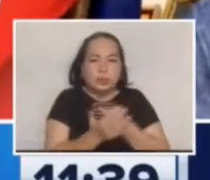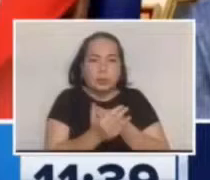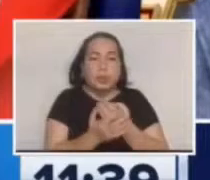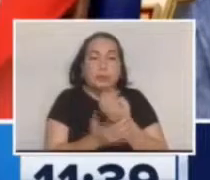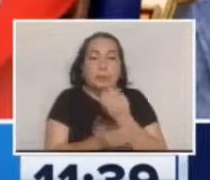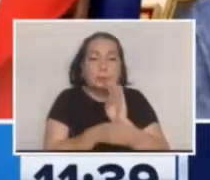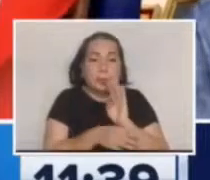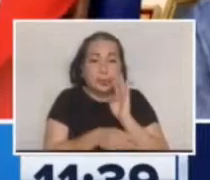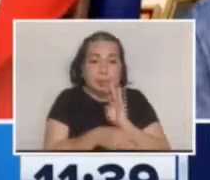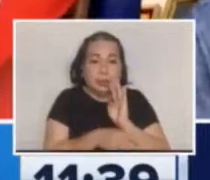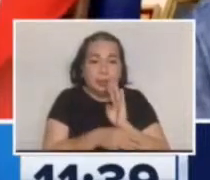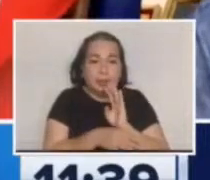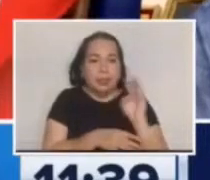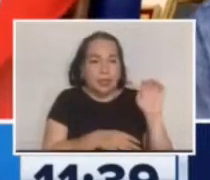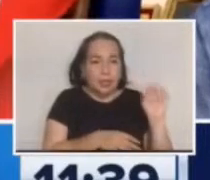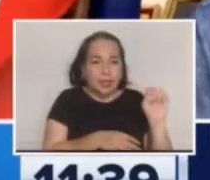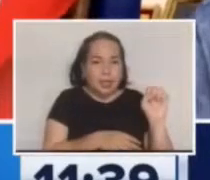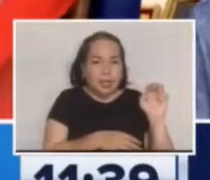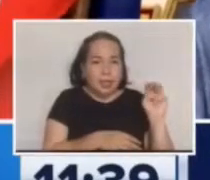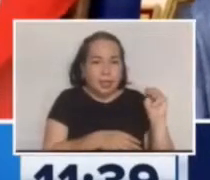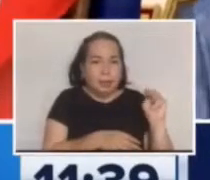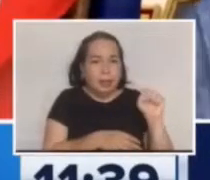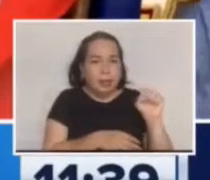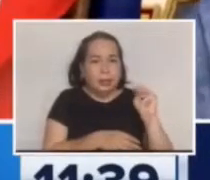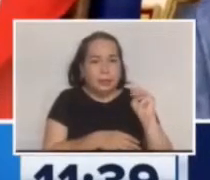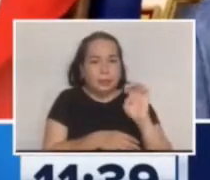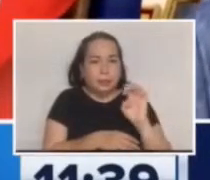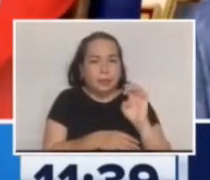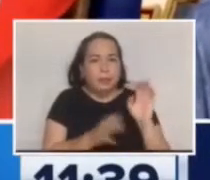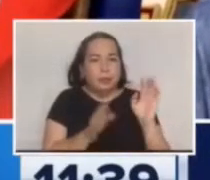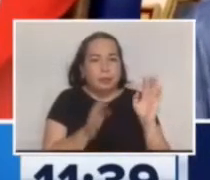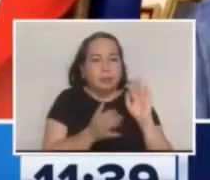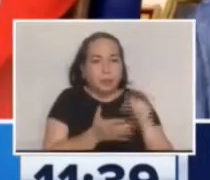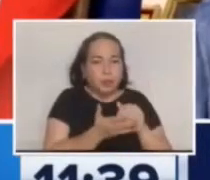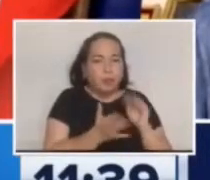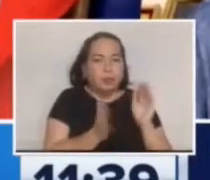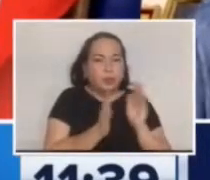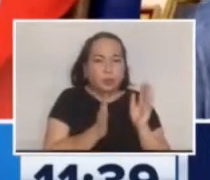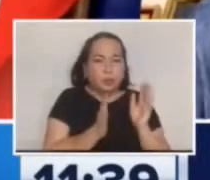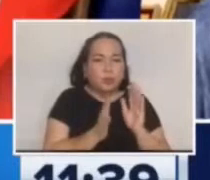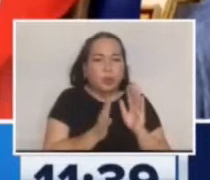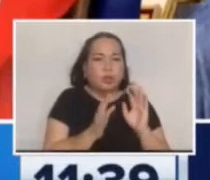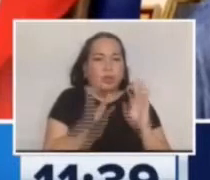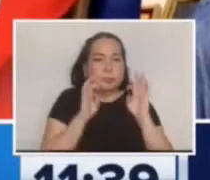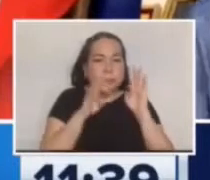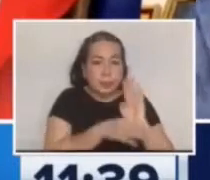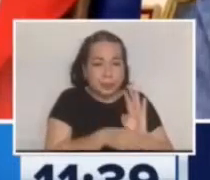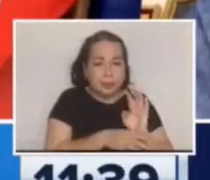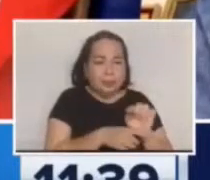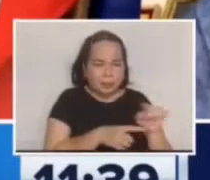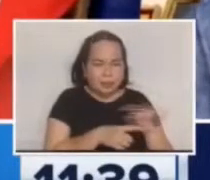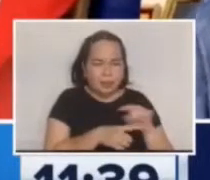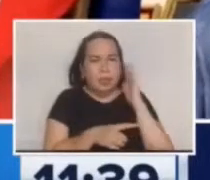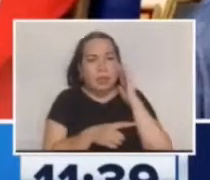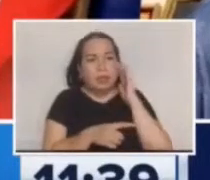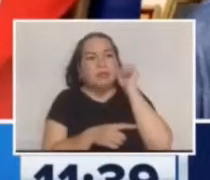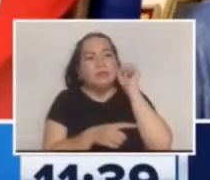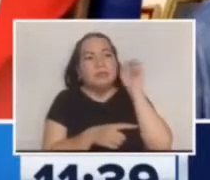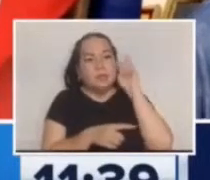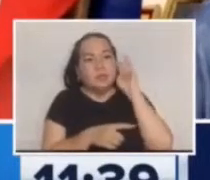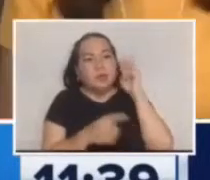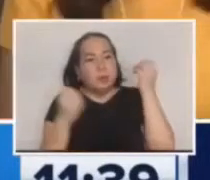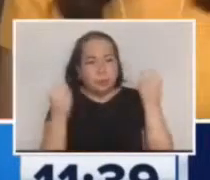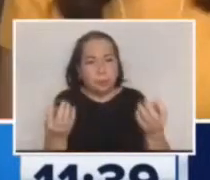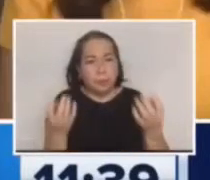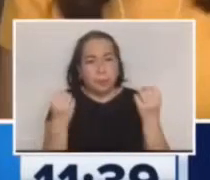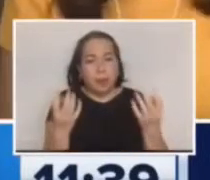to retool, they have to readapt to the new norm. How does a karinderya now operate under the new norm? How does a barbershop